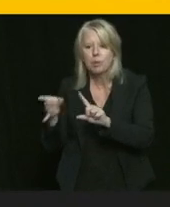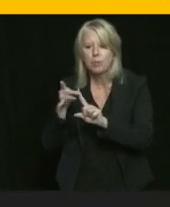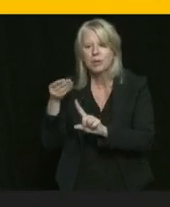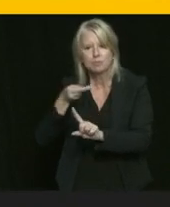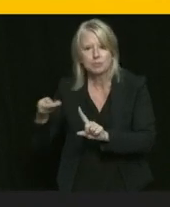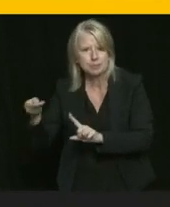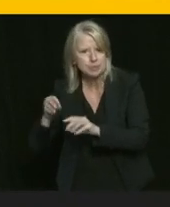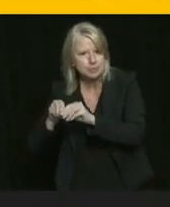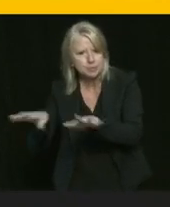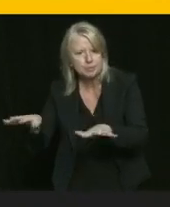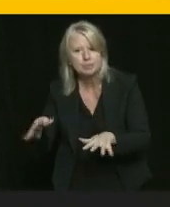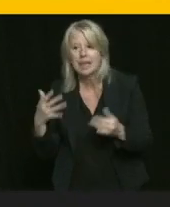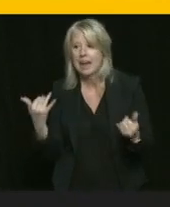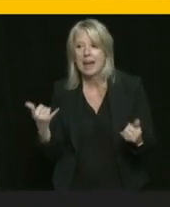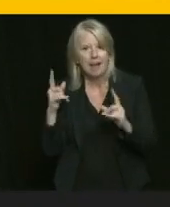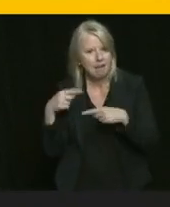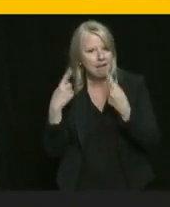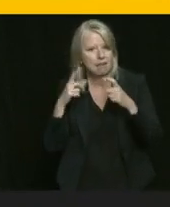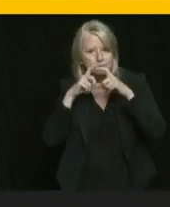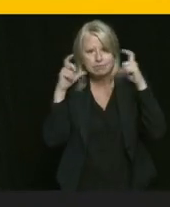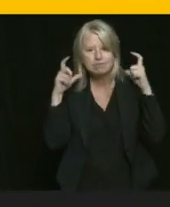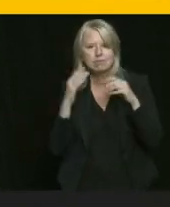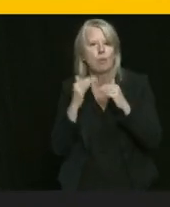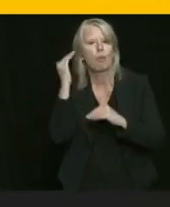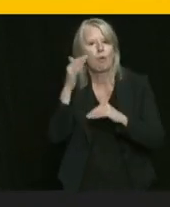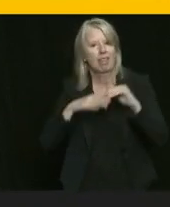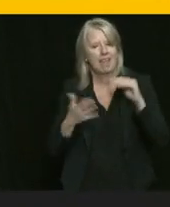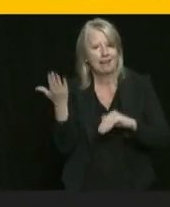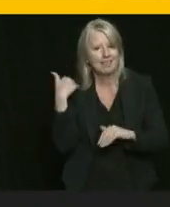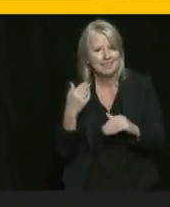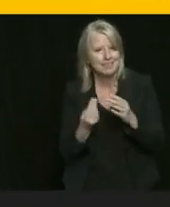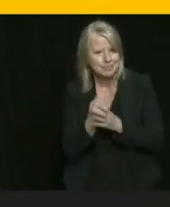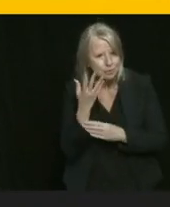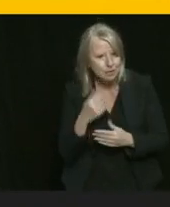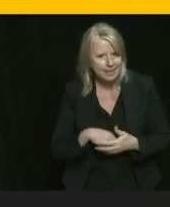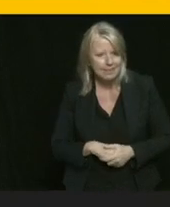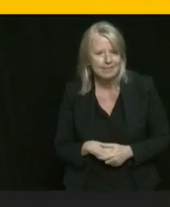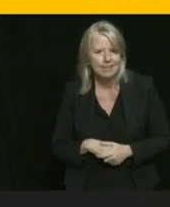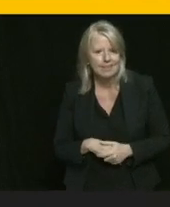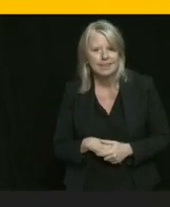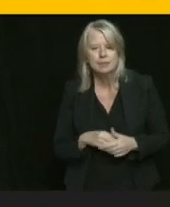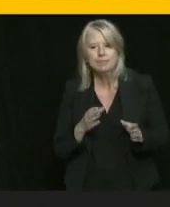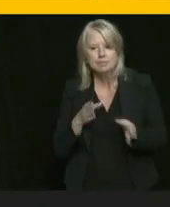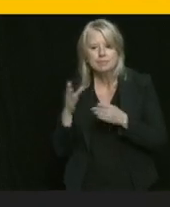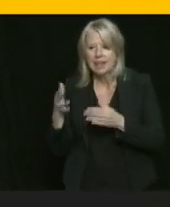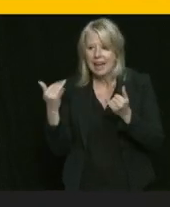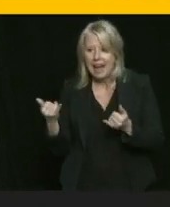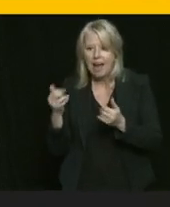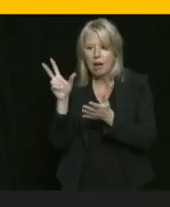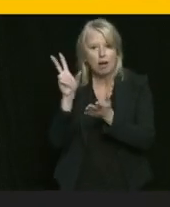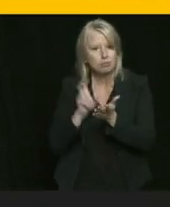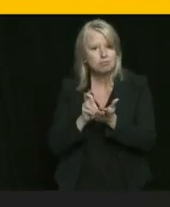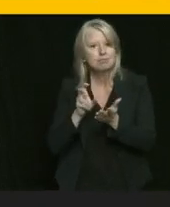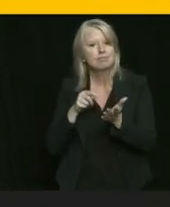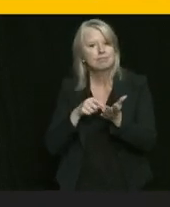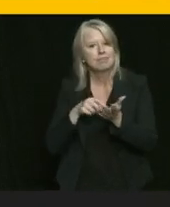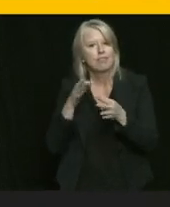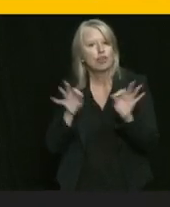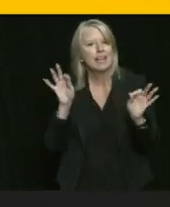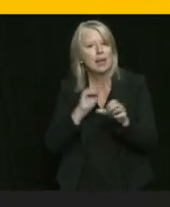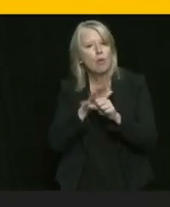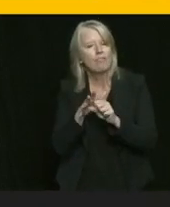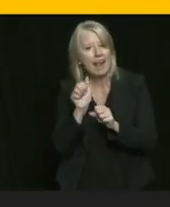now wearing masks much more than we did in the spring. We are now able to download a free COVID alert app